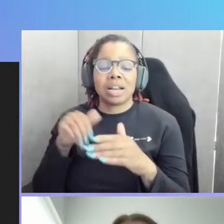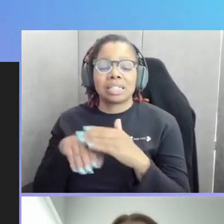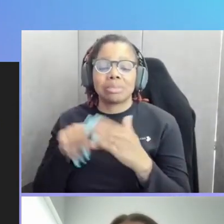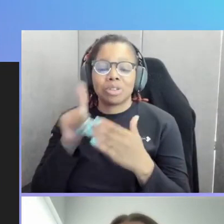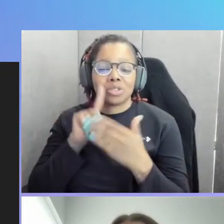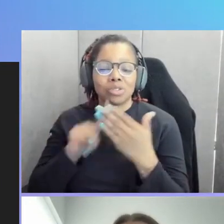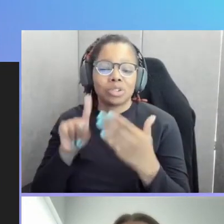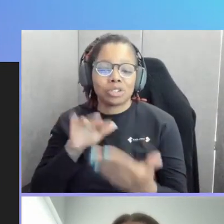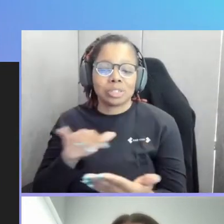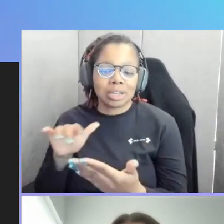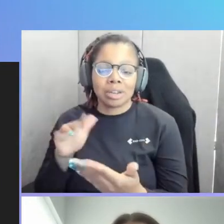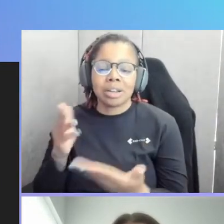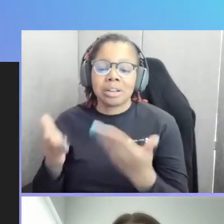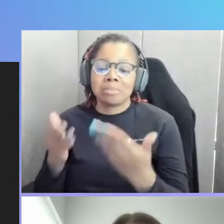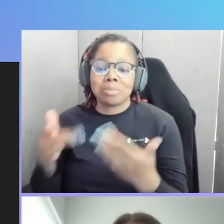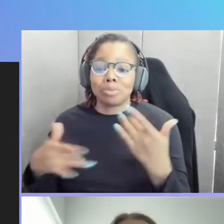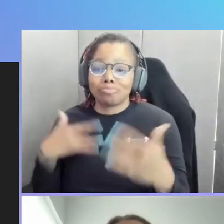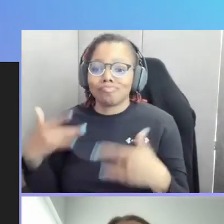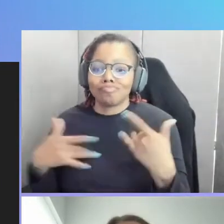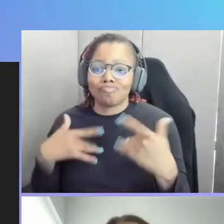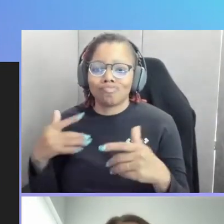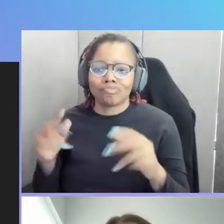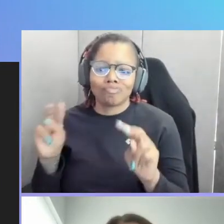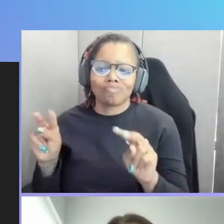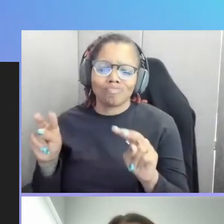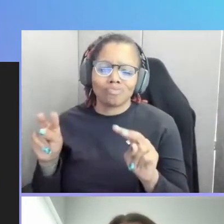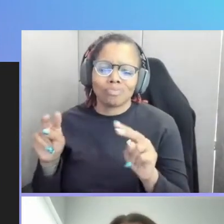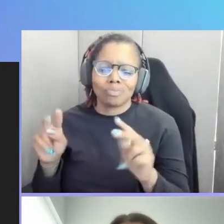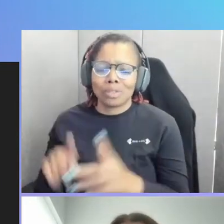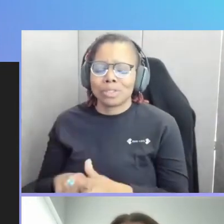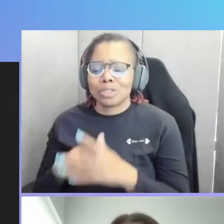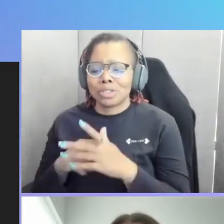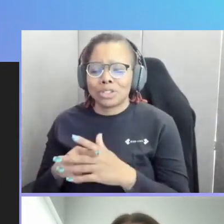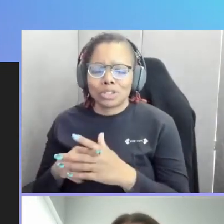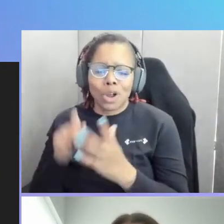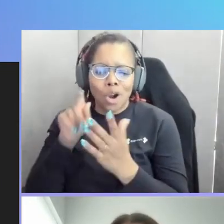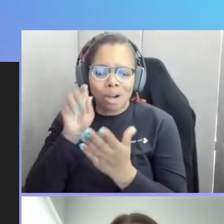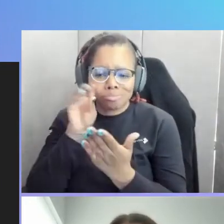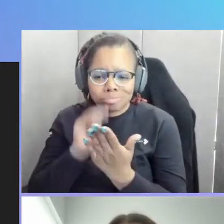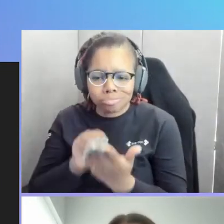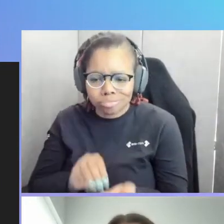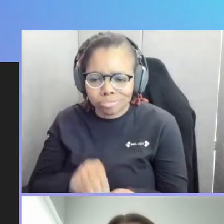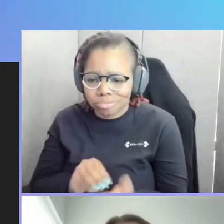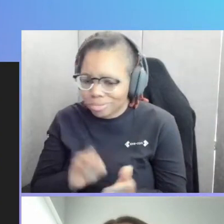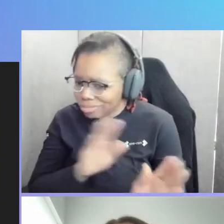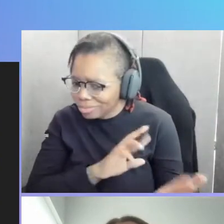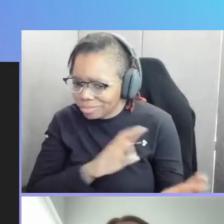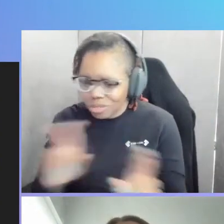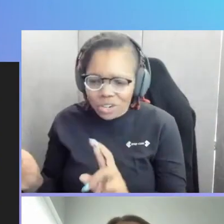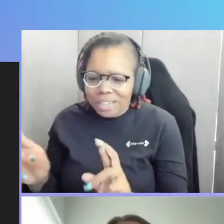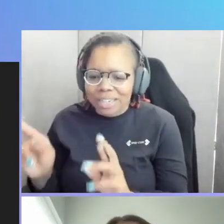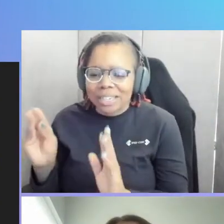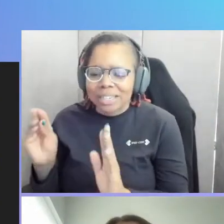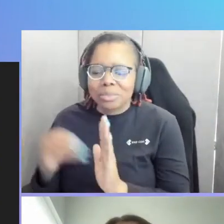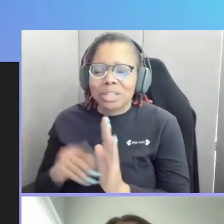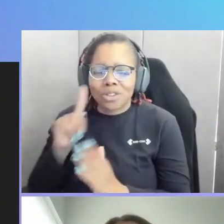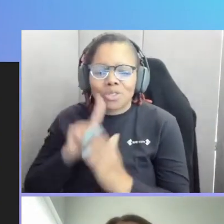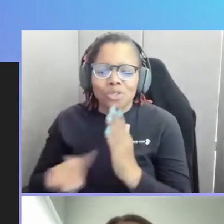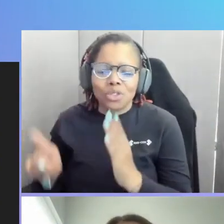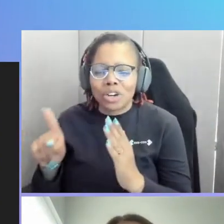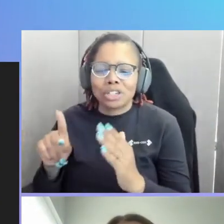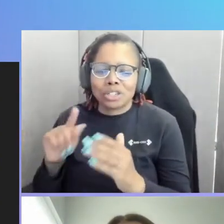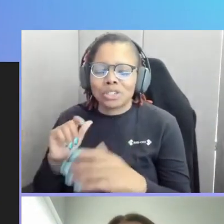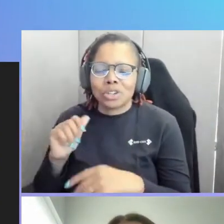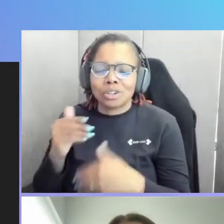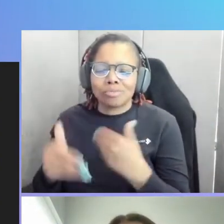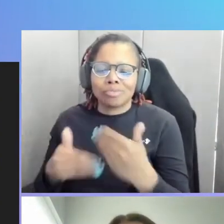study, you might be very excited and eager to start putting pen to paper, drafting your research protocol. But I would encourage you to